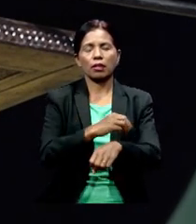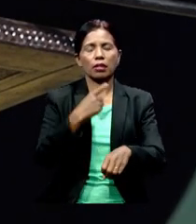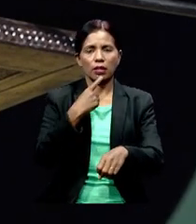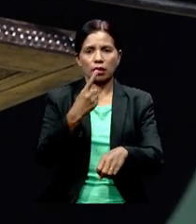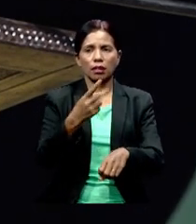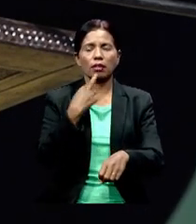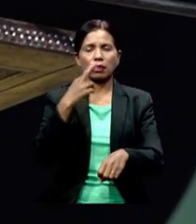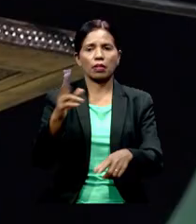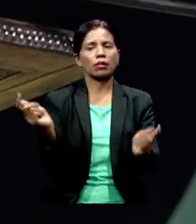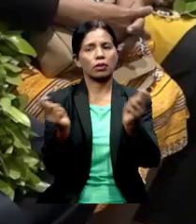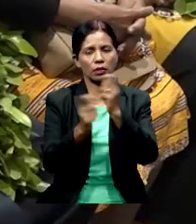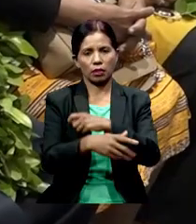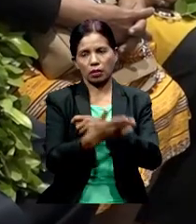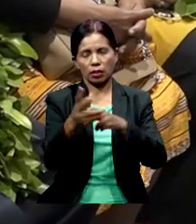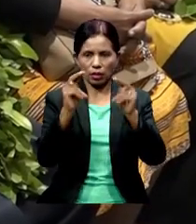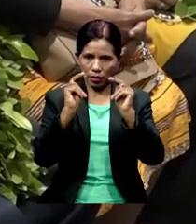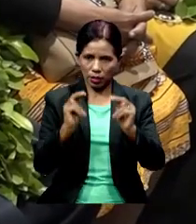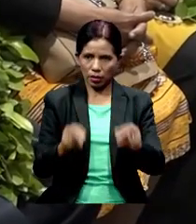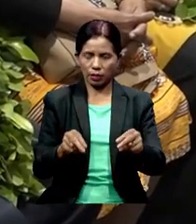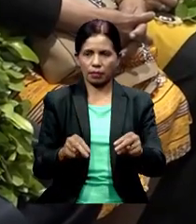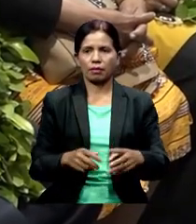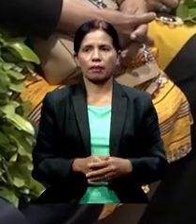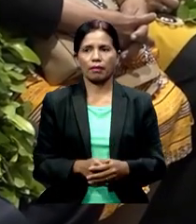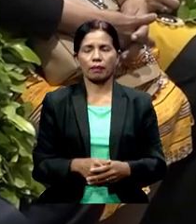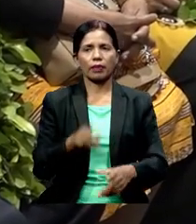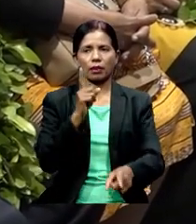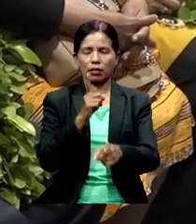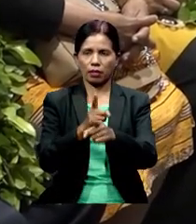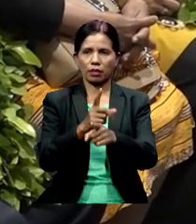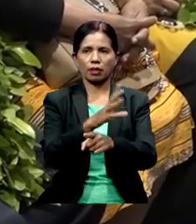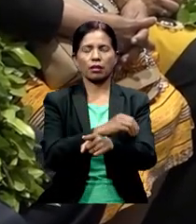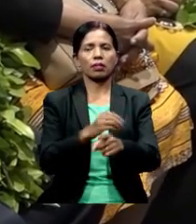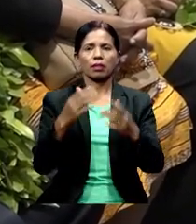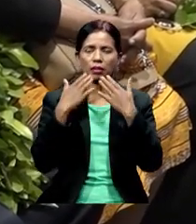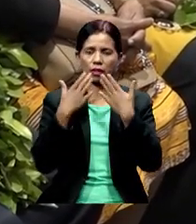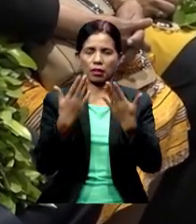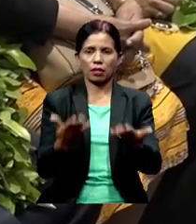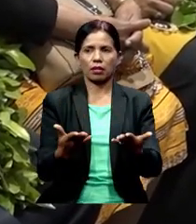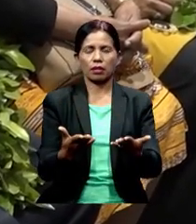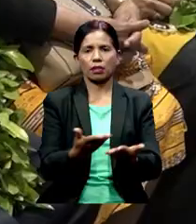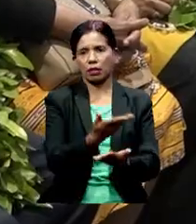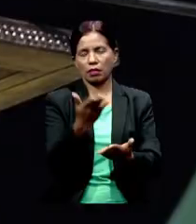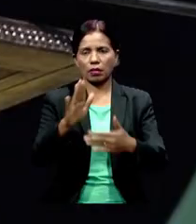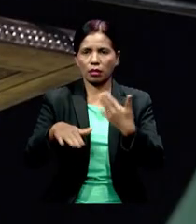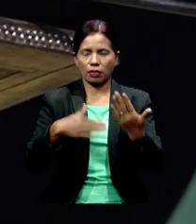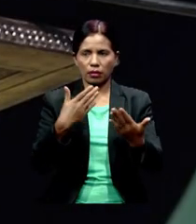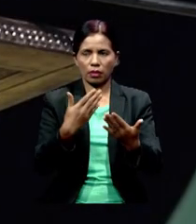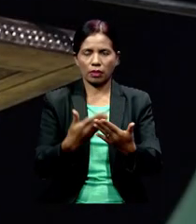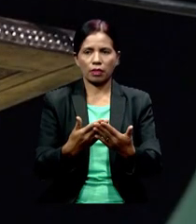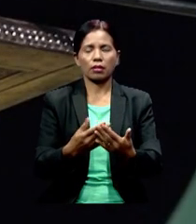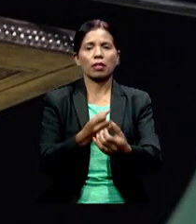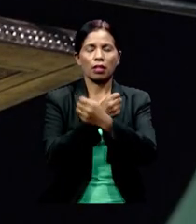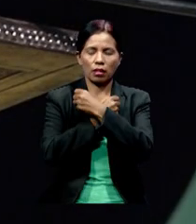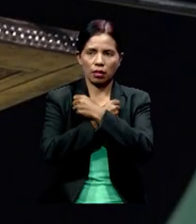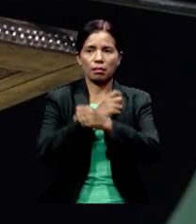to challenges that are unique to the Pacific. Throughout this week and beyond, Excellencies, allow our Pacific way